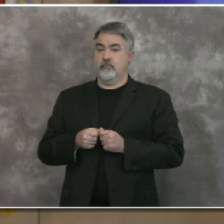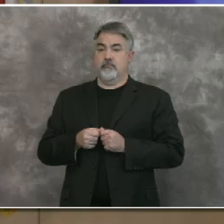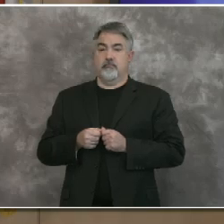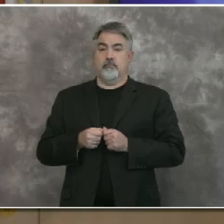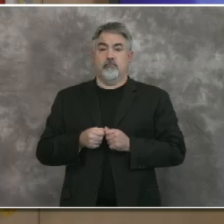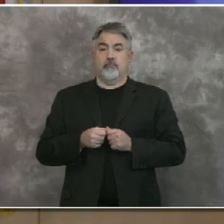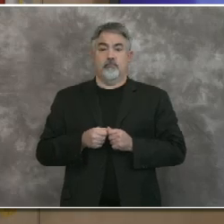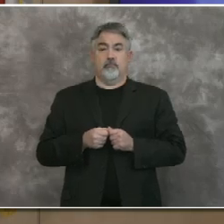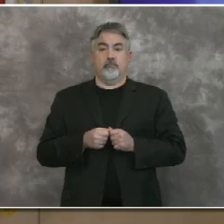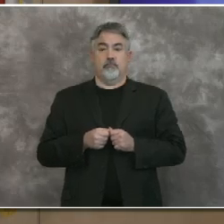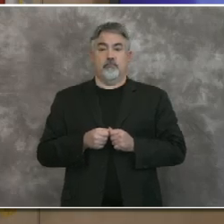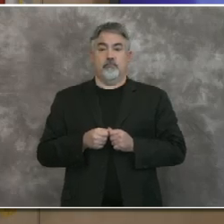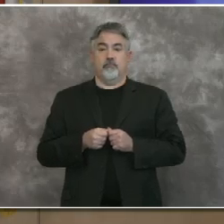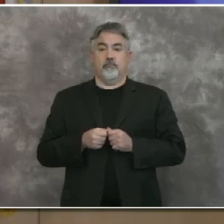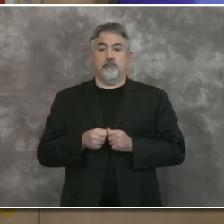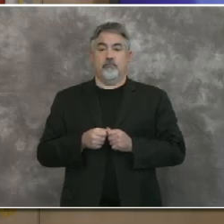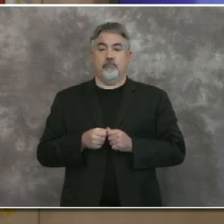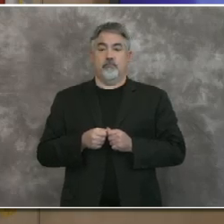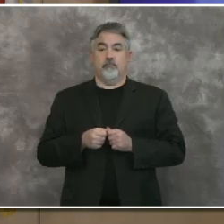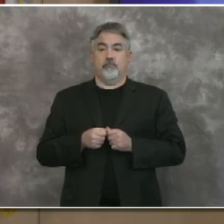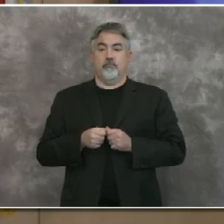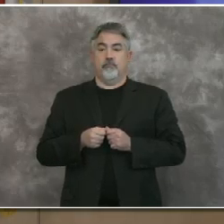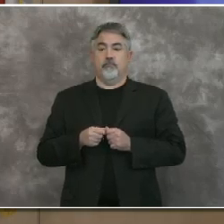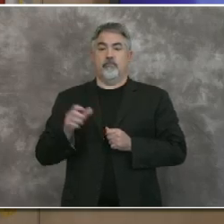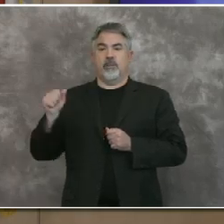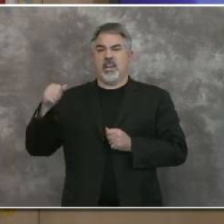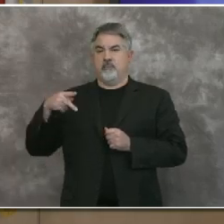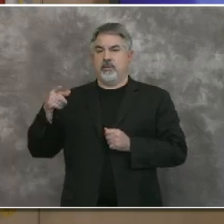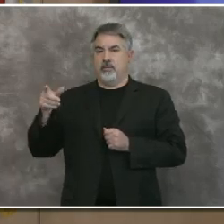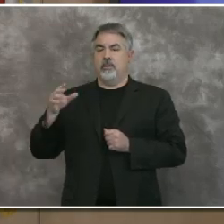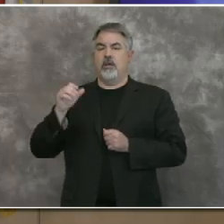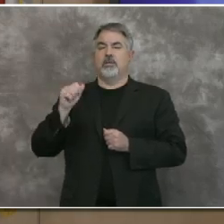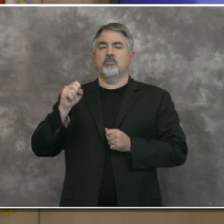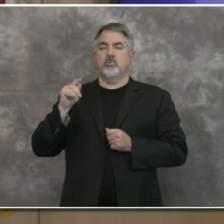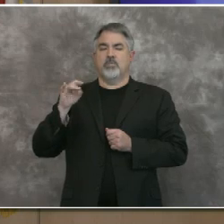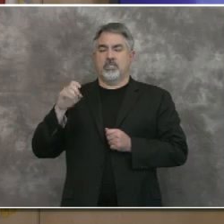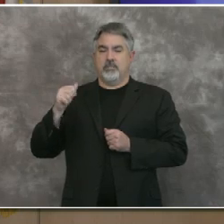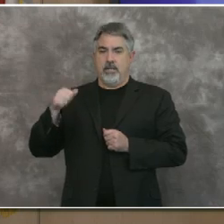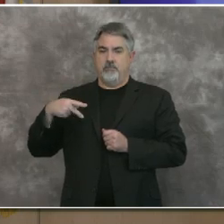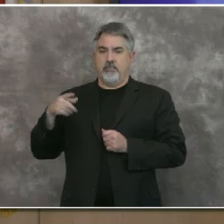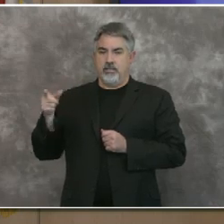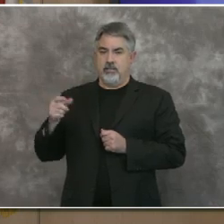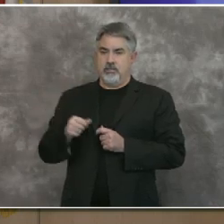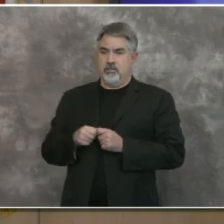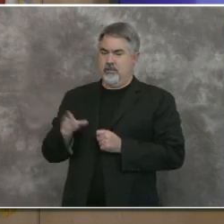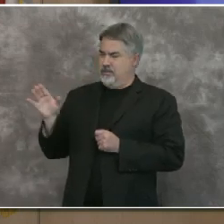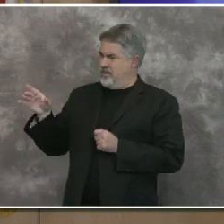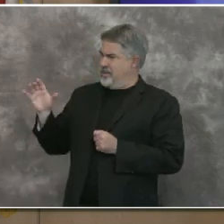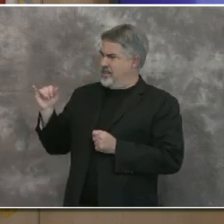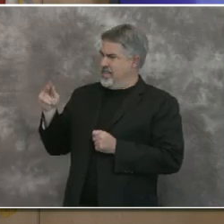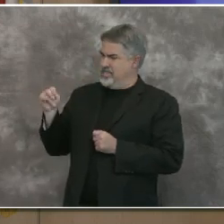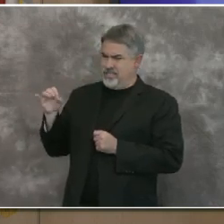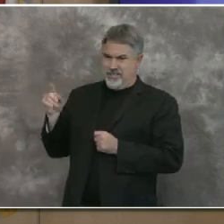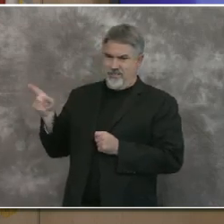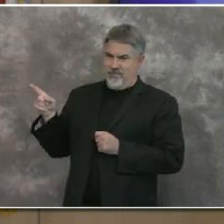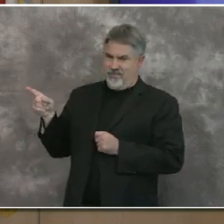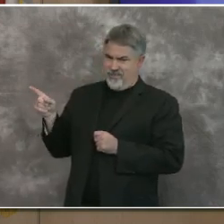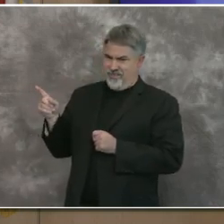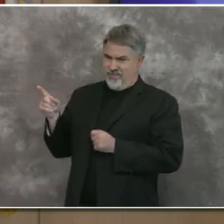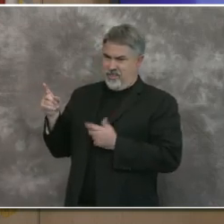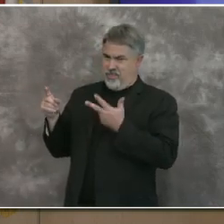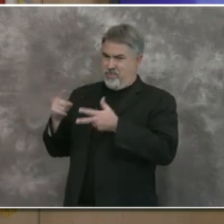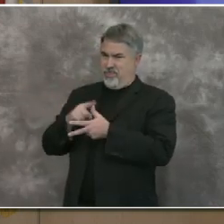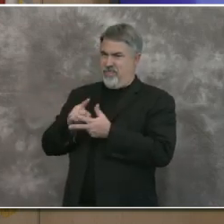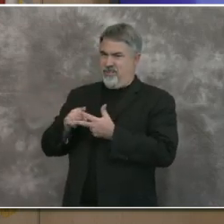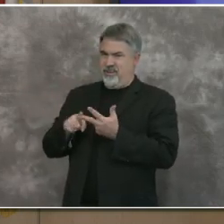Thank you. I just wanted to clarify on the casino reopenings. There are 3 that I know of that have announced on their